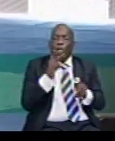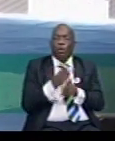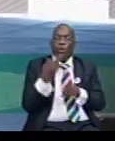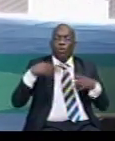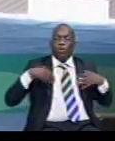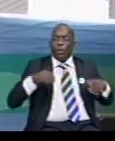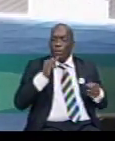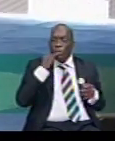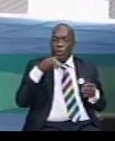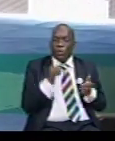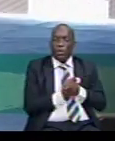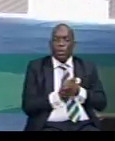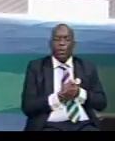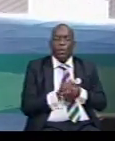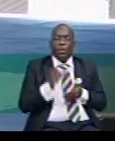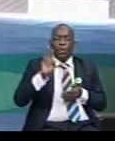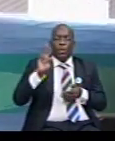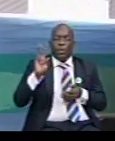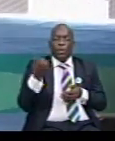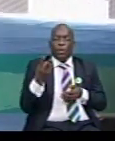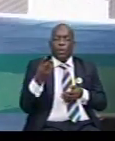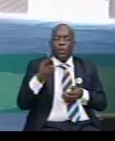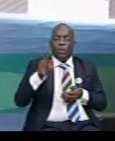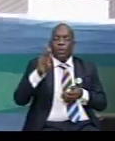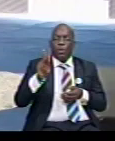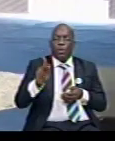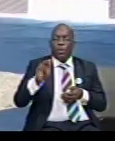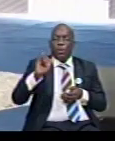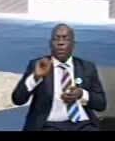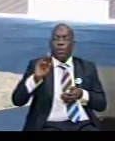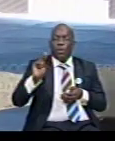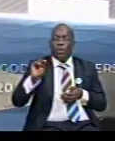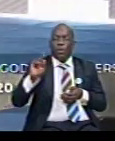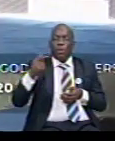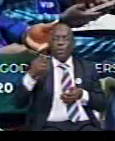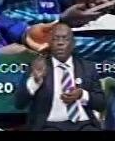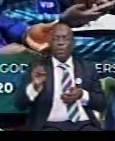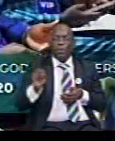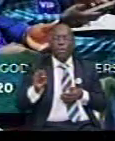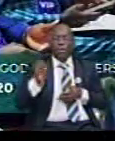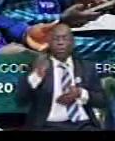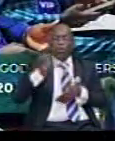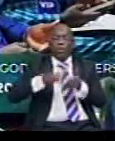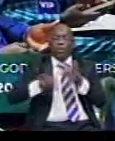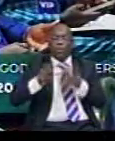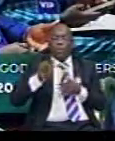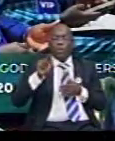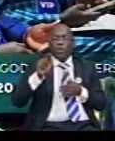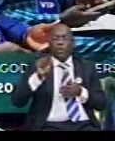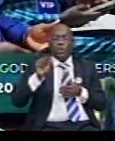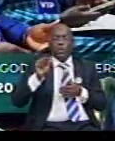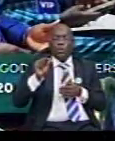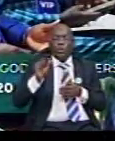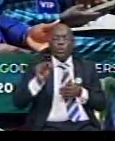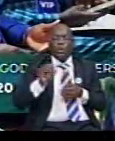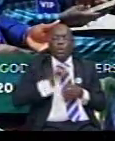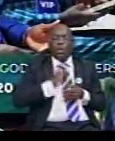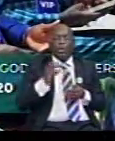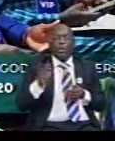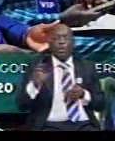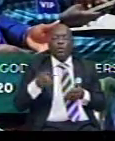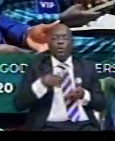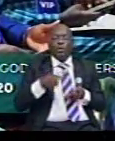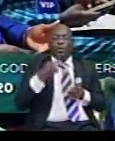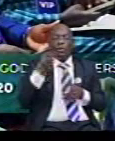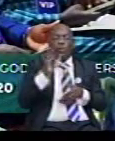at 2 Kings chapter 20. In 2 Kings chapter 20, I'm reading from verse 1. In